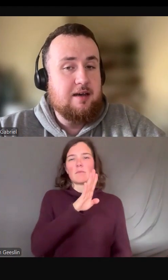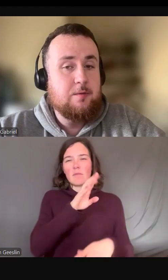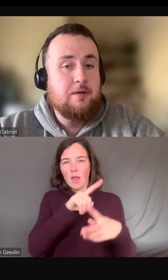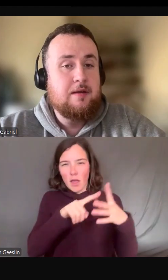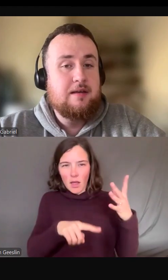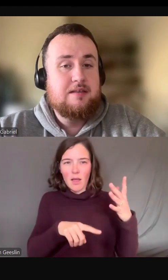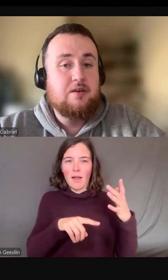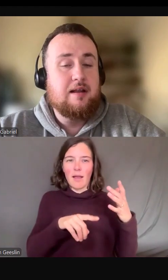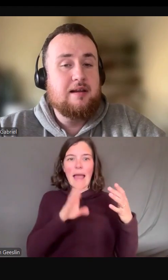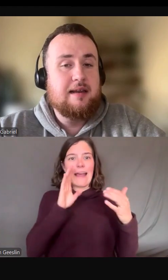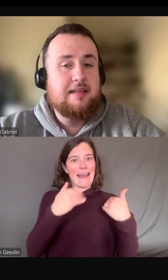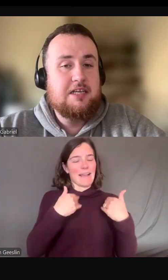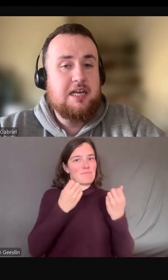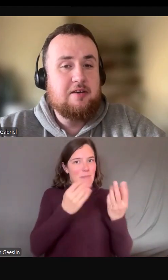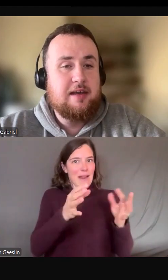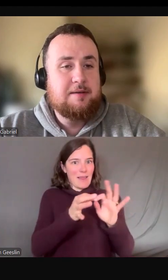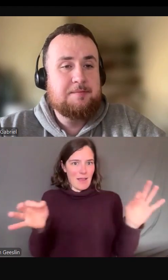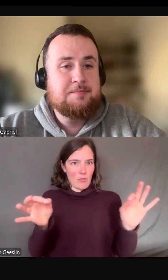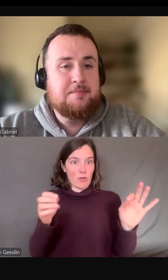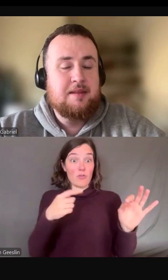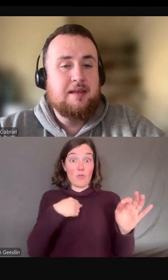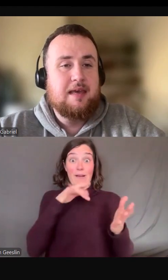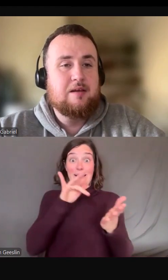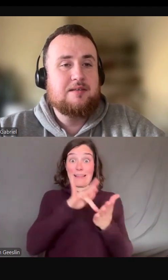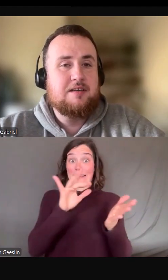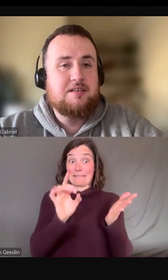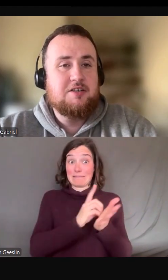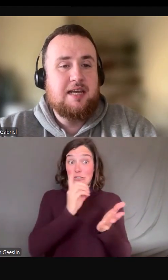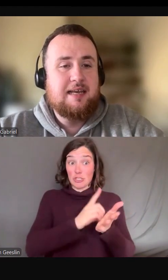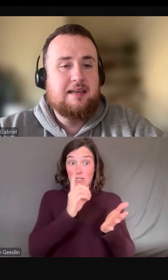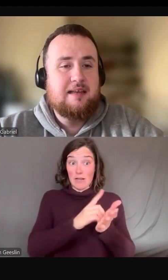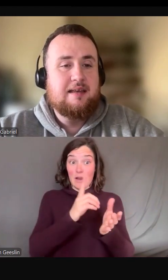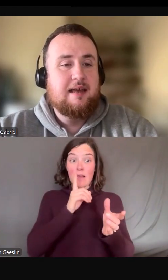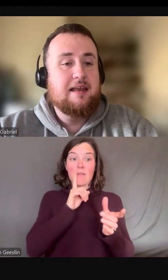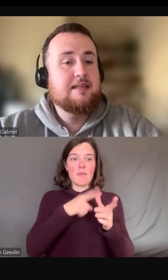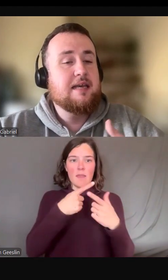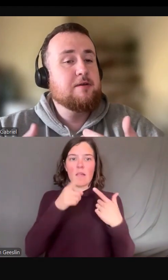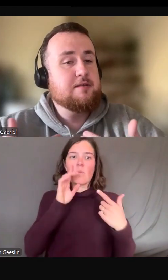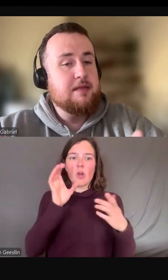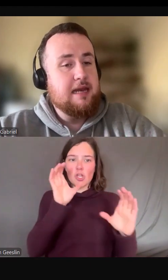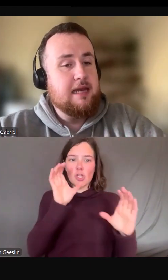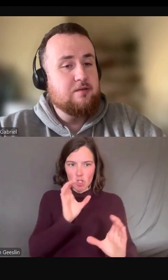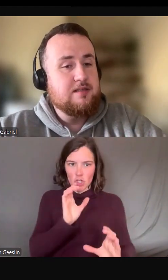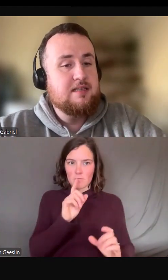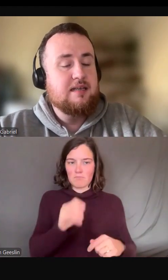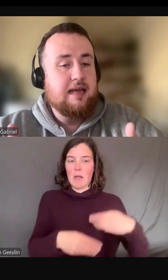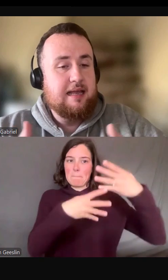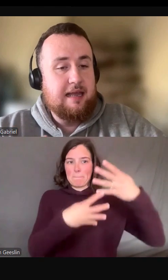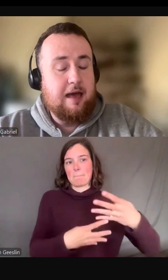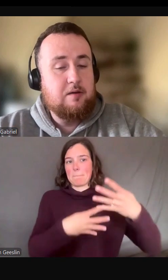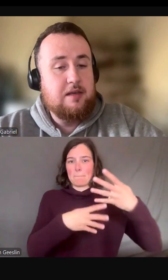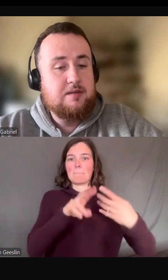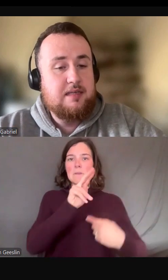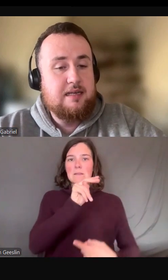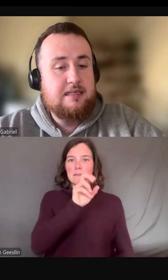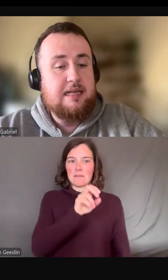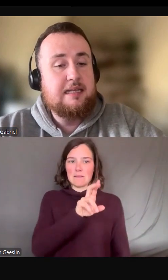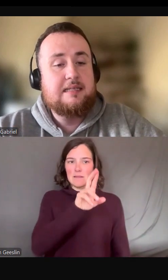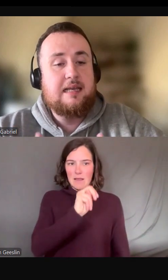off. So I'll click dictionary. It'll start searching. You can see it brings up the nouns and how to